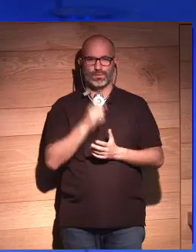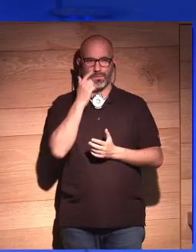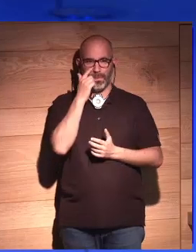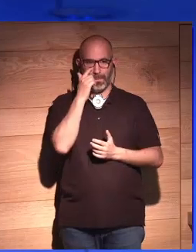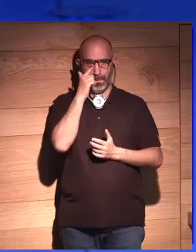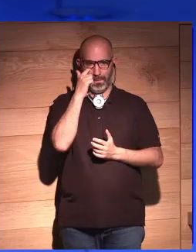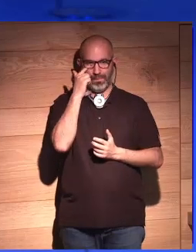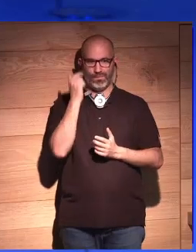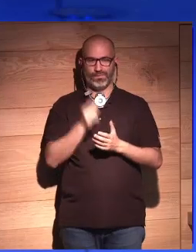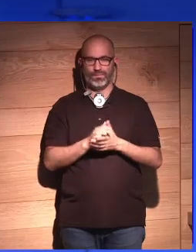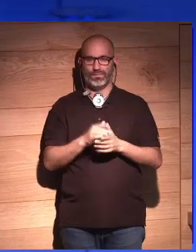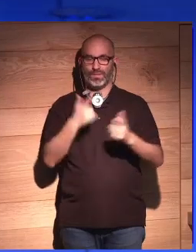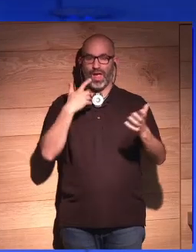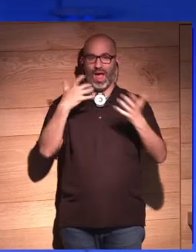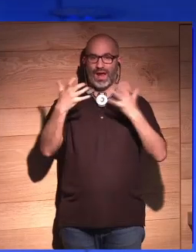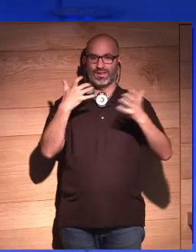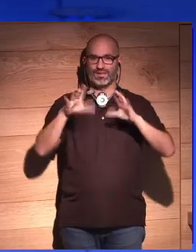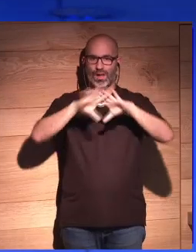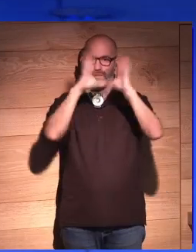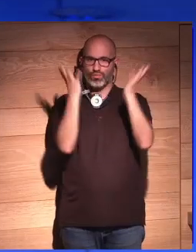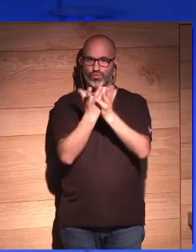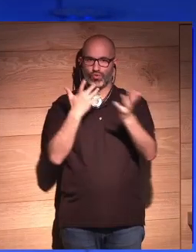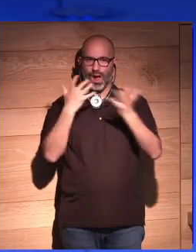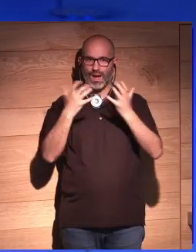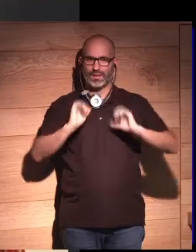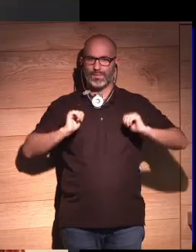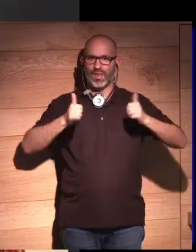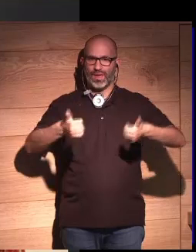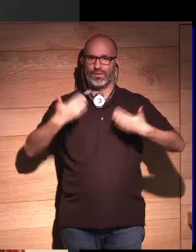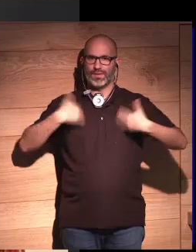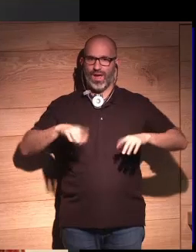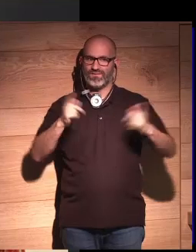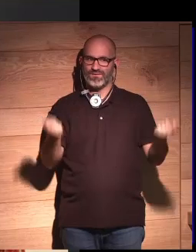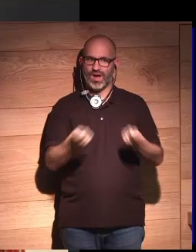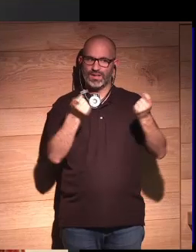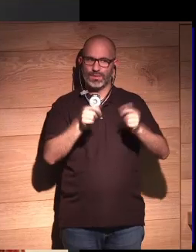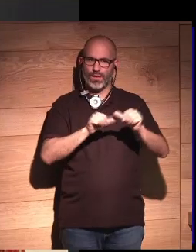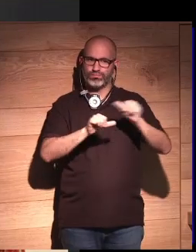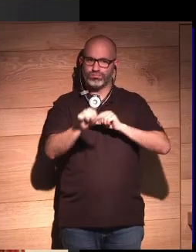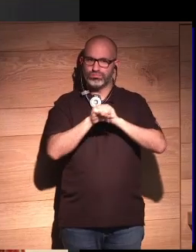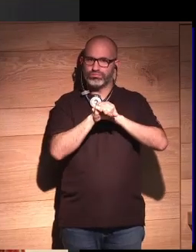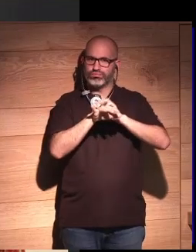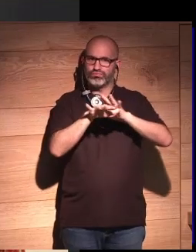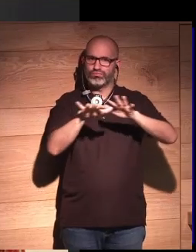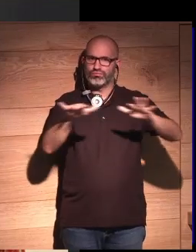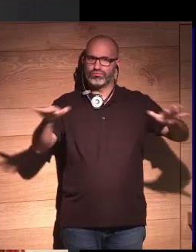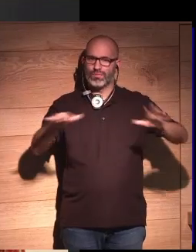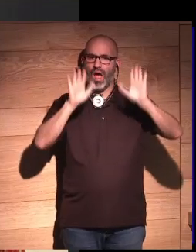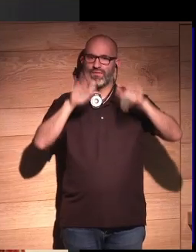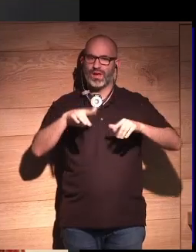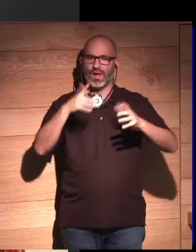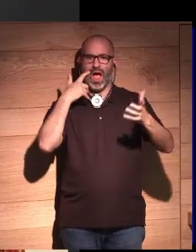starting to learn about the festival, and they were starting to come. And so we started to show the work. What you see here is